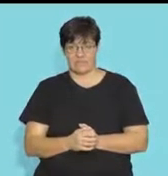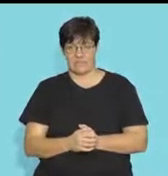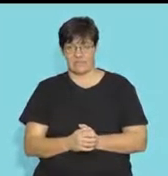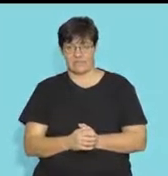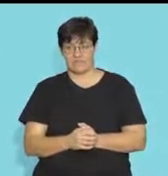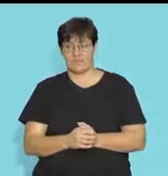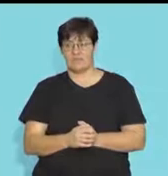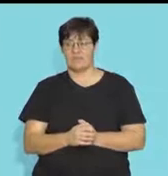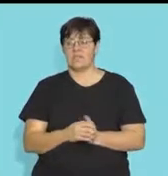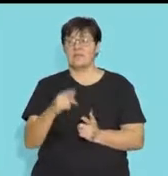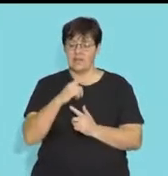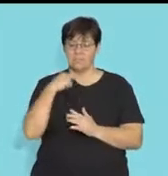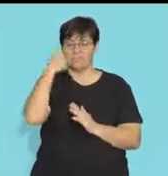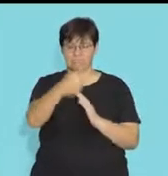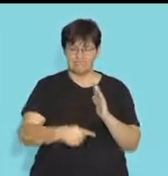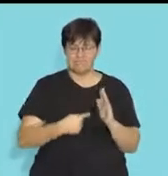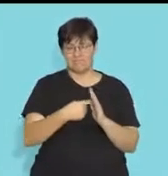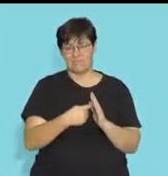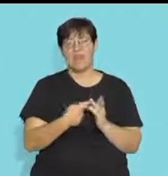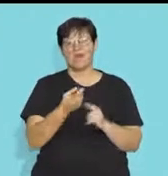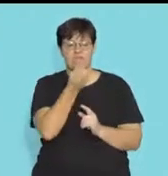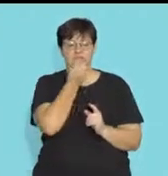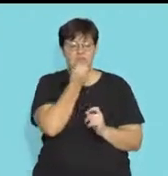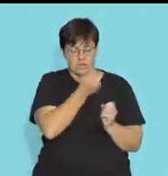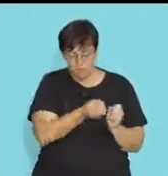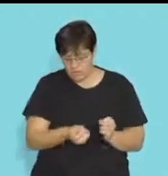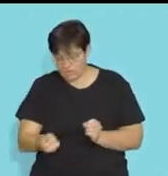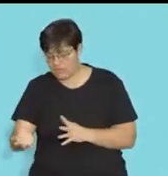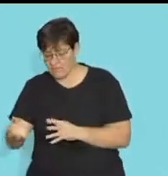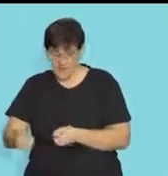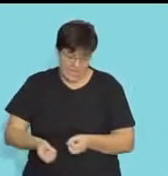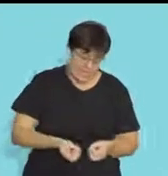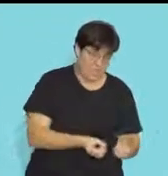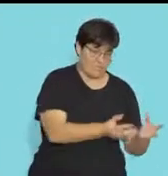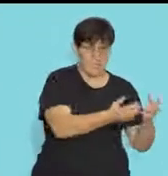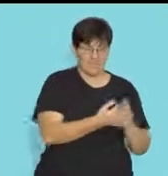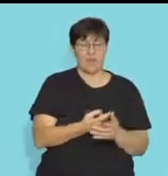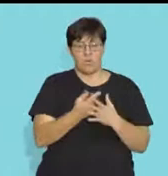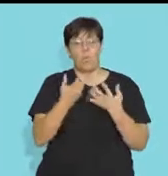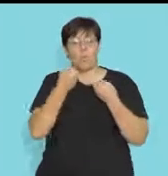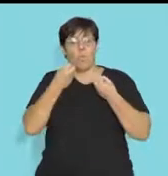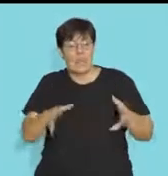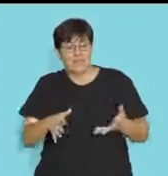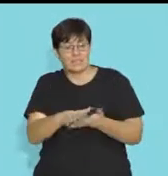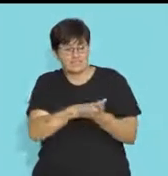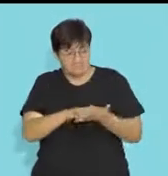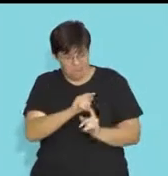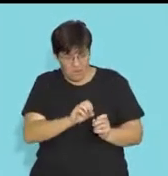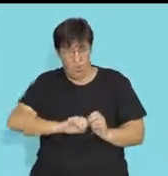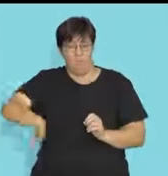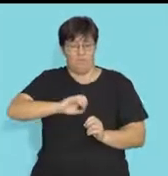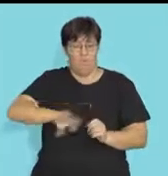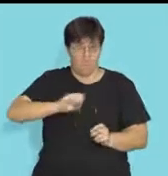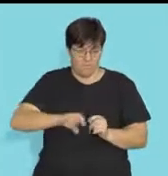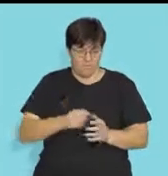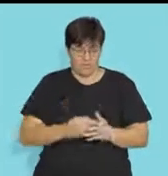Water is a circulatory medium for carrying nutrients and for carrying away waste products for